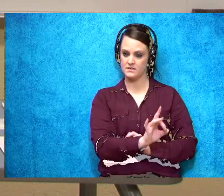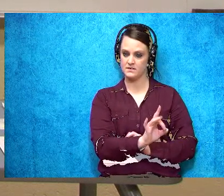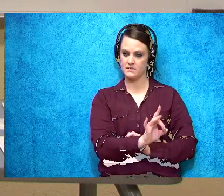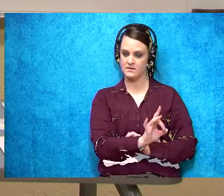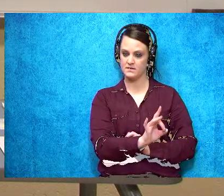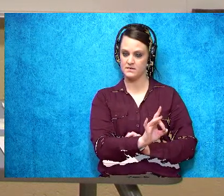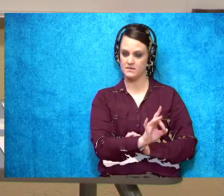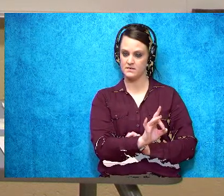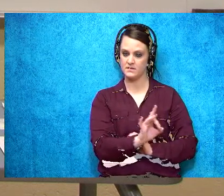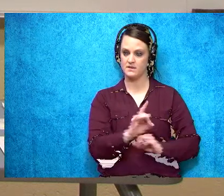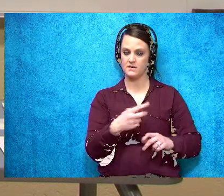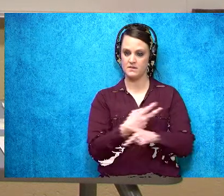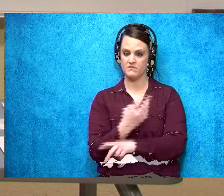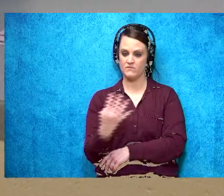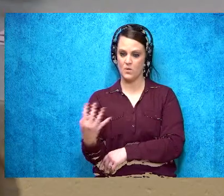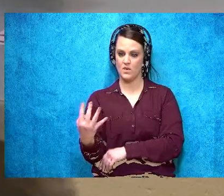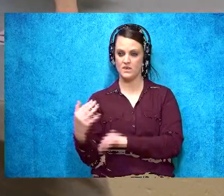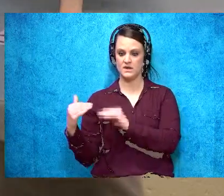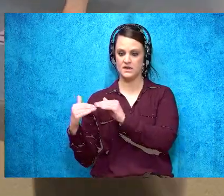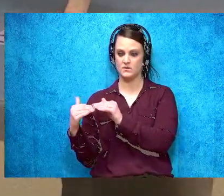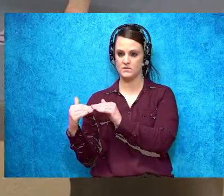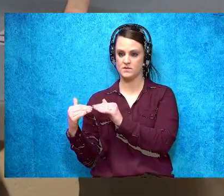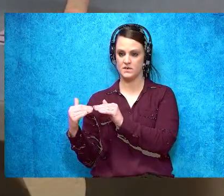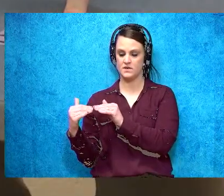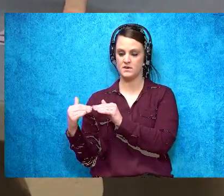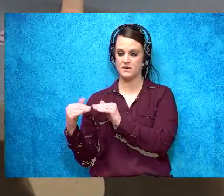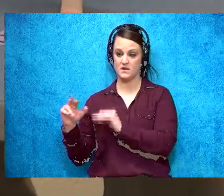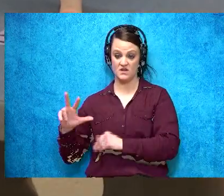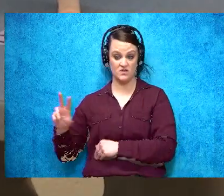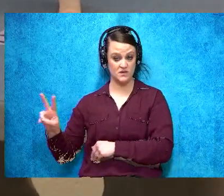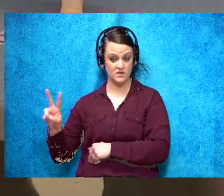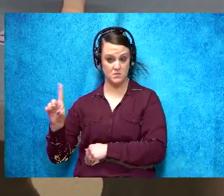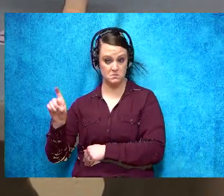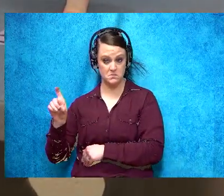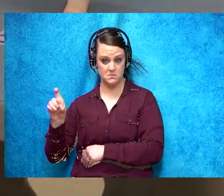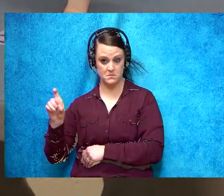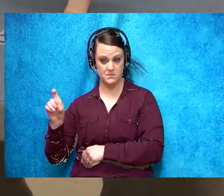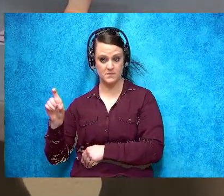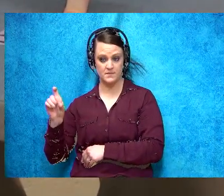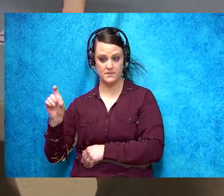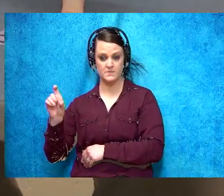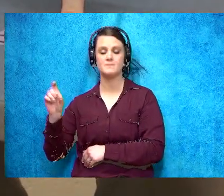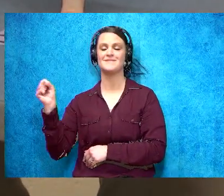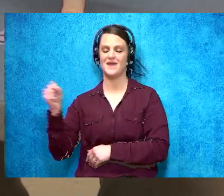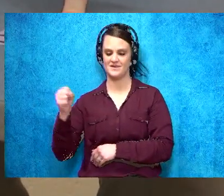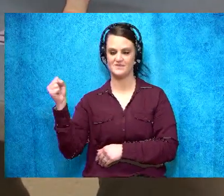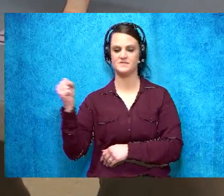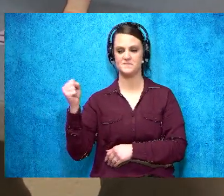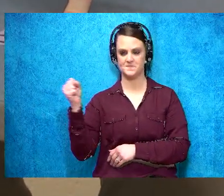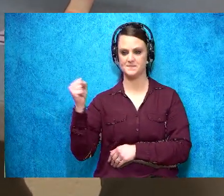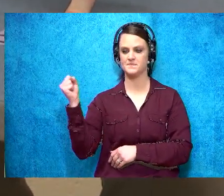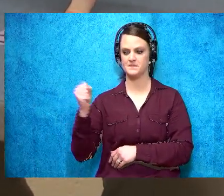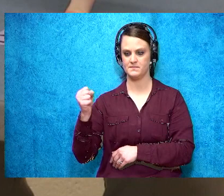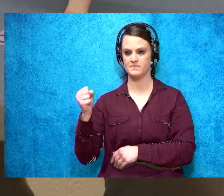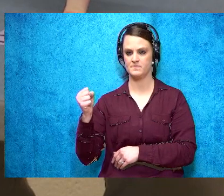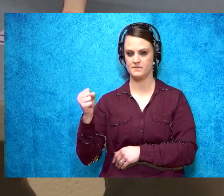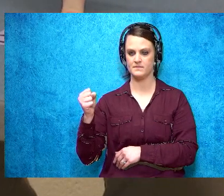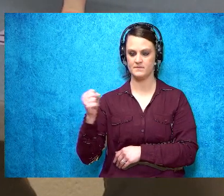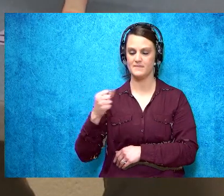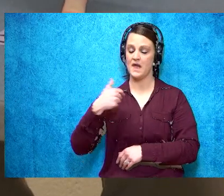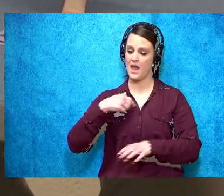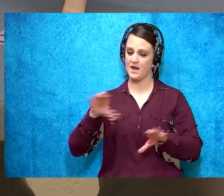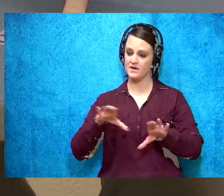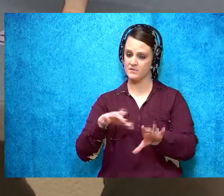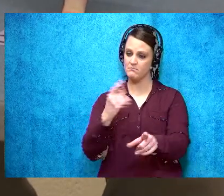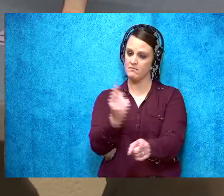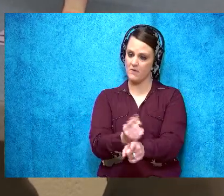And then 8 times 4, is that 32? Yes. I do